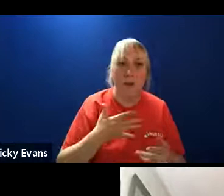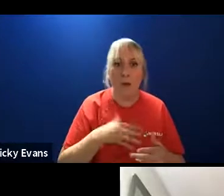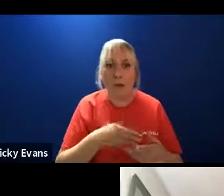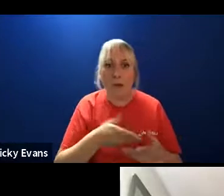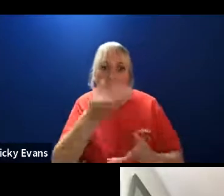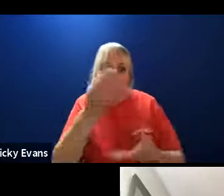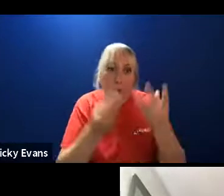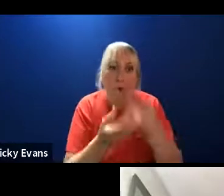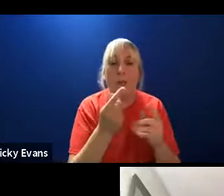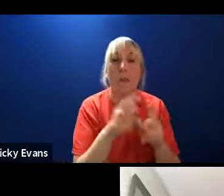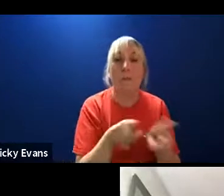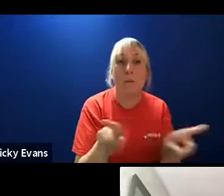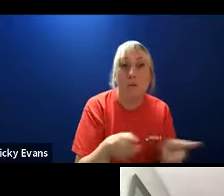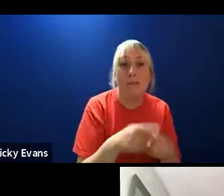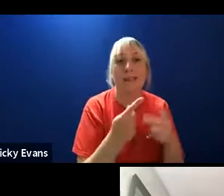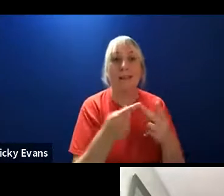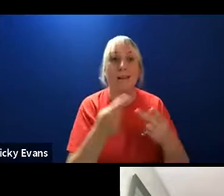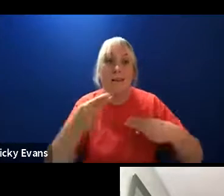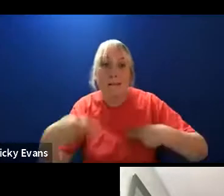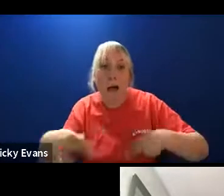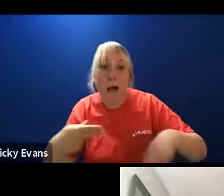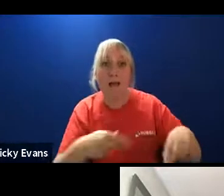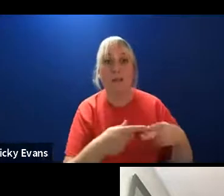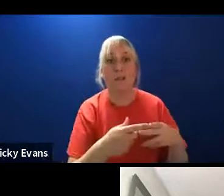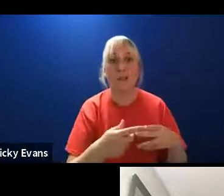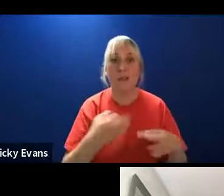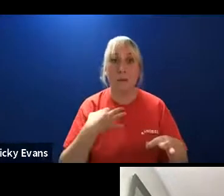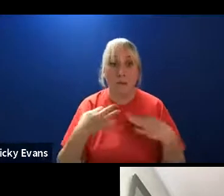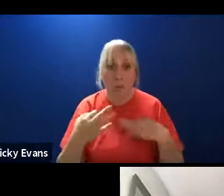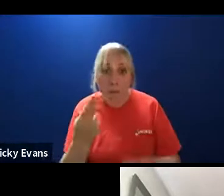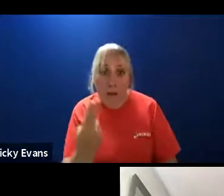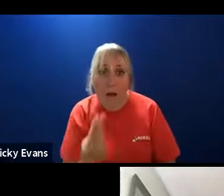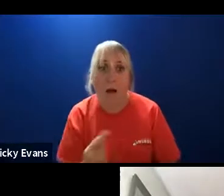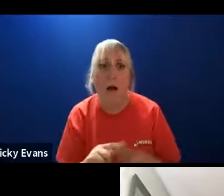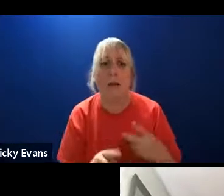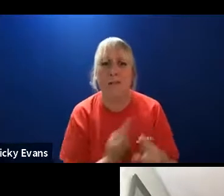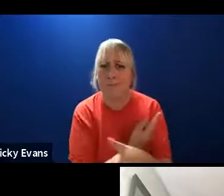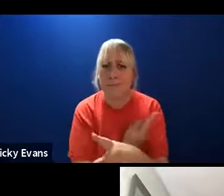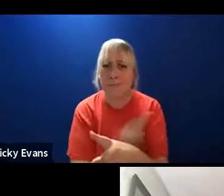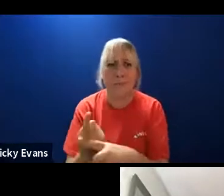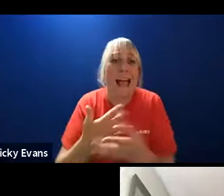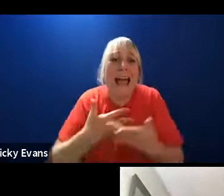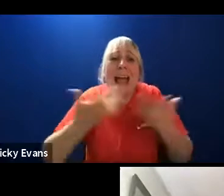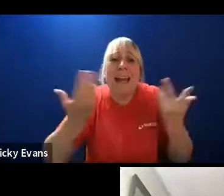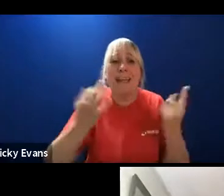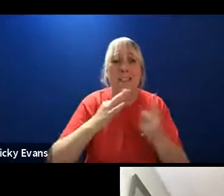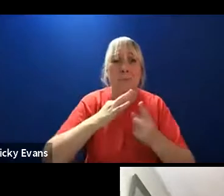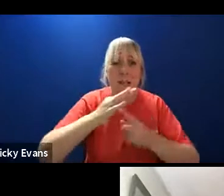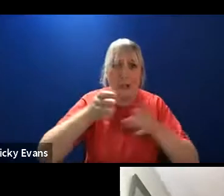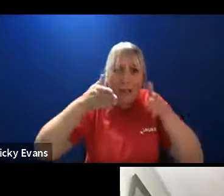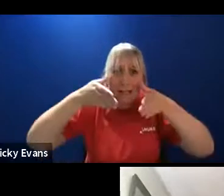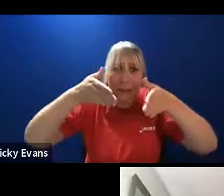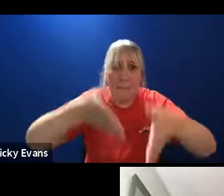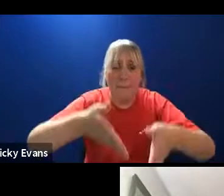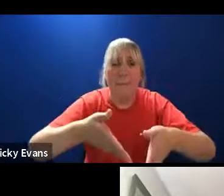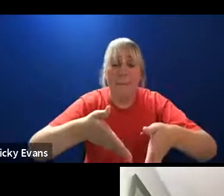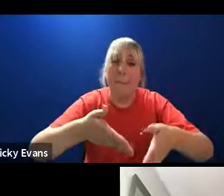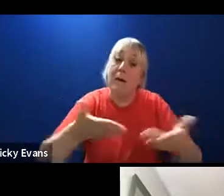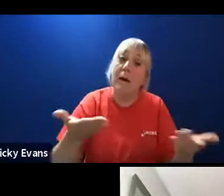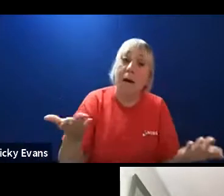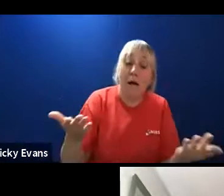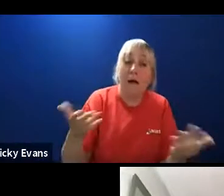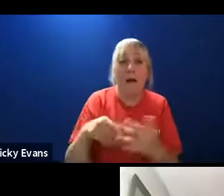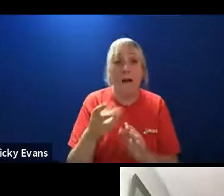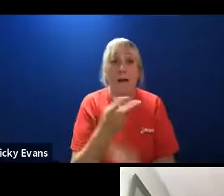or performing arts or science or any other specialism that you wanted to carry through, some of the